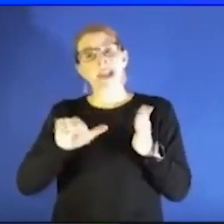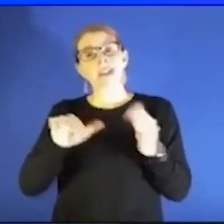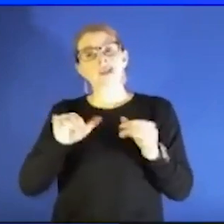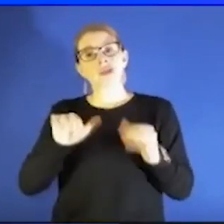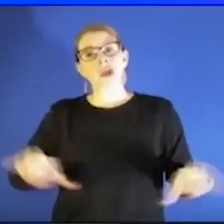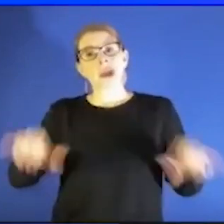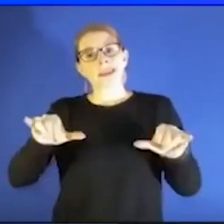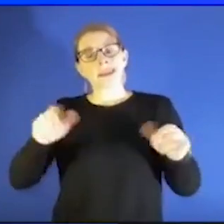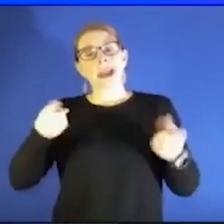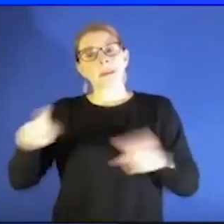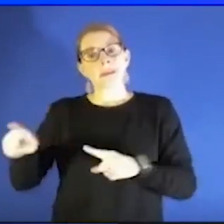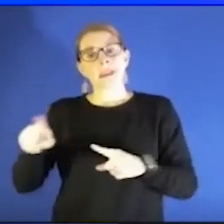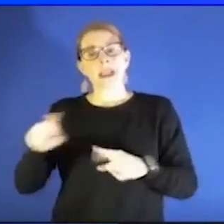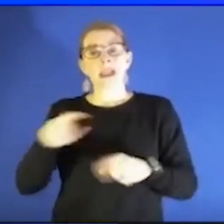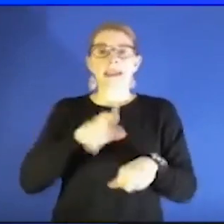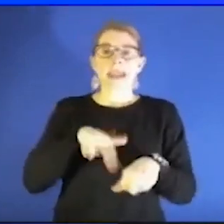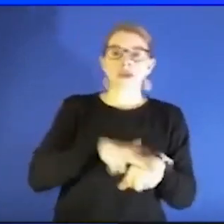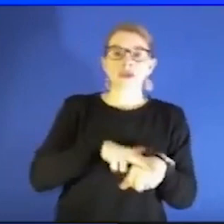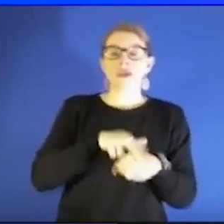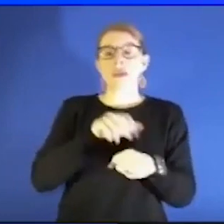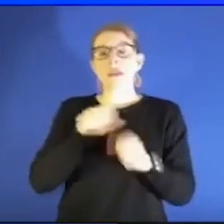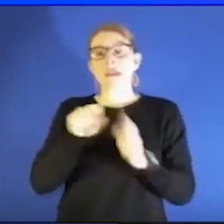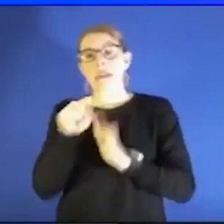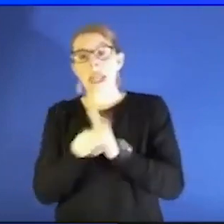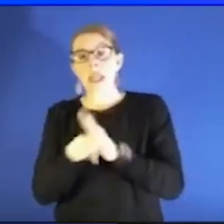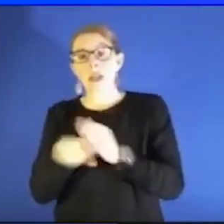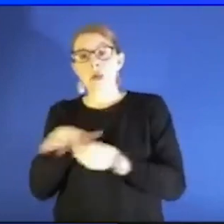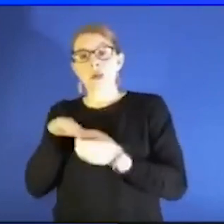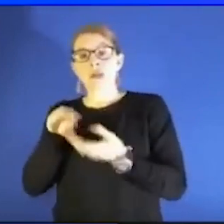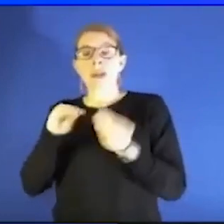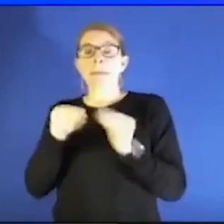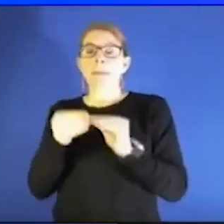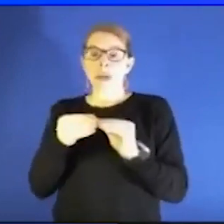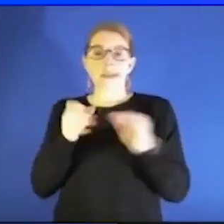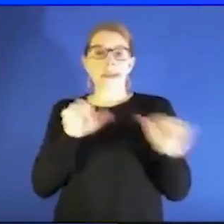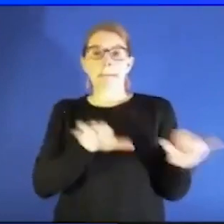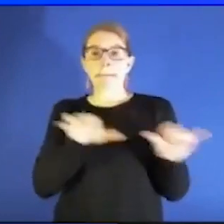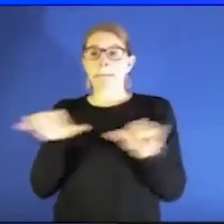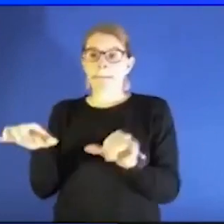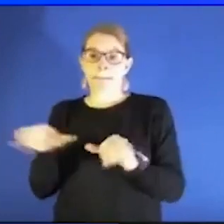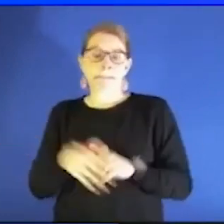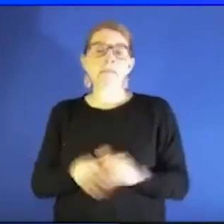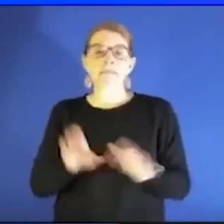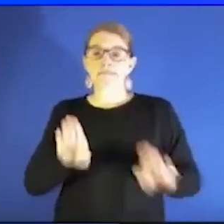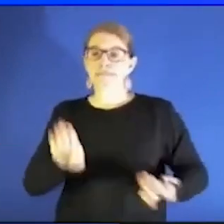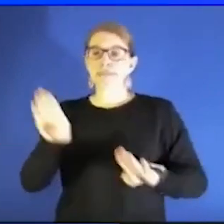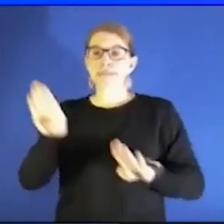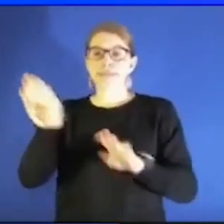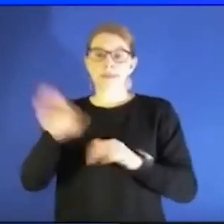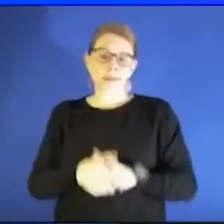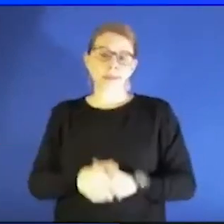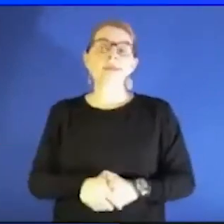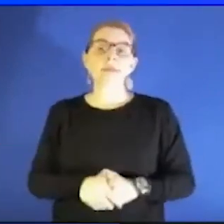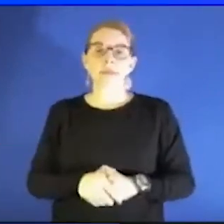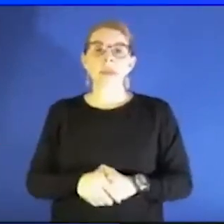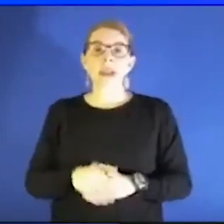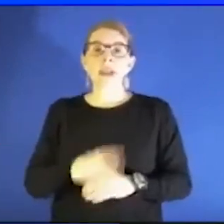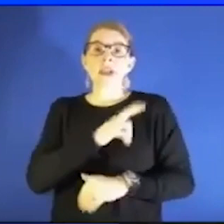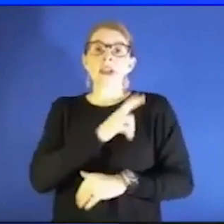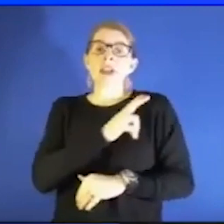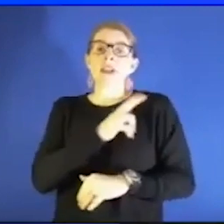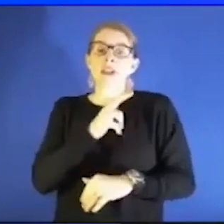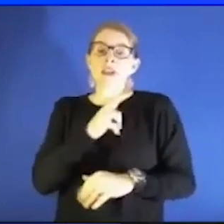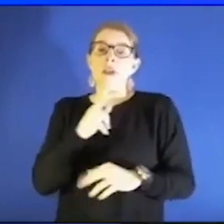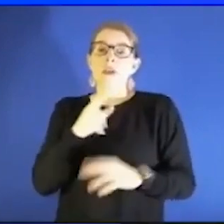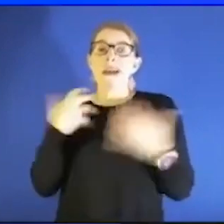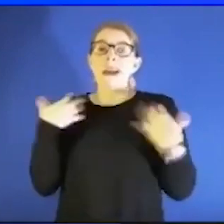state, regional numbers, that those numbers continue to go up. So we're going to continue to see the strain on the healthcare system. I think we're all very worried